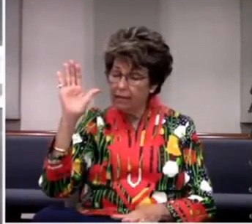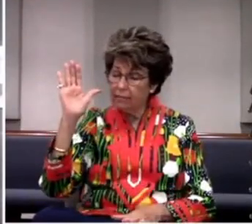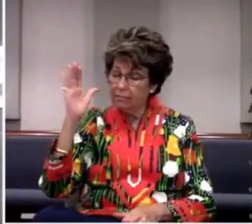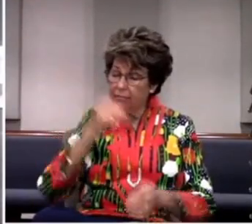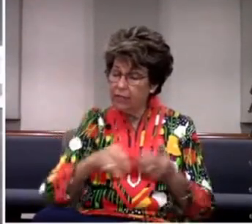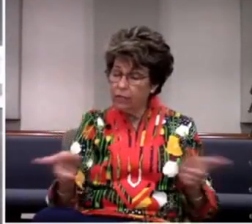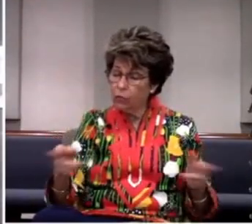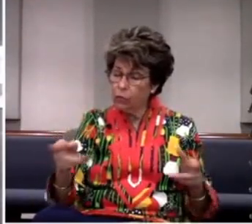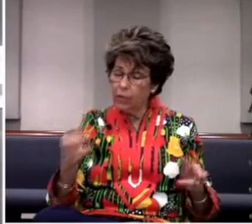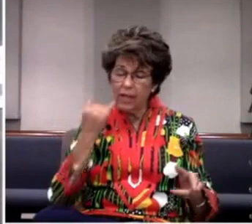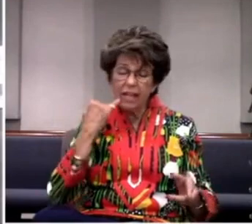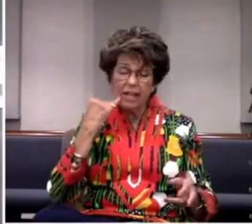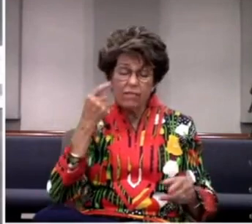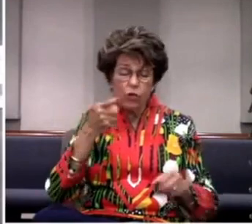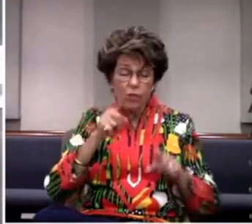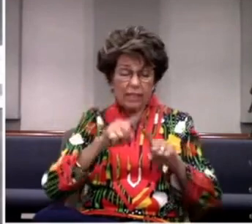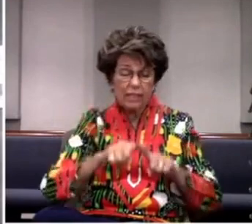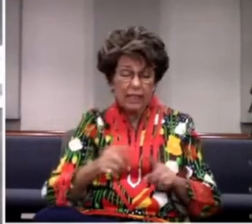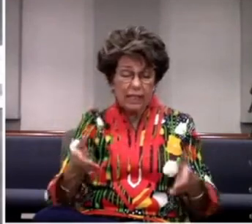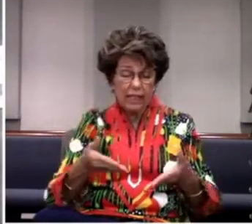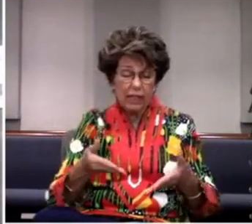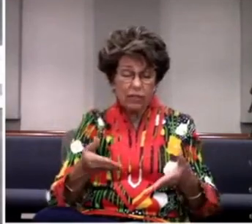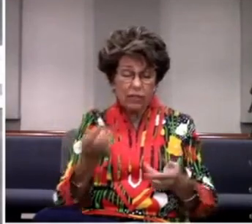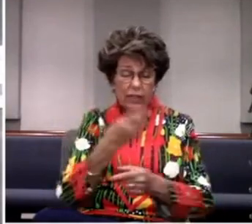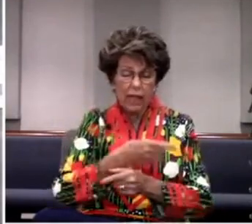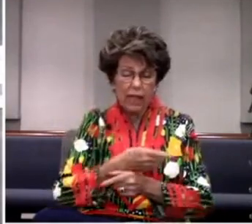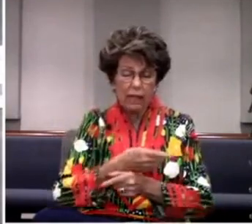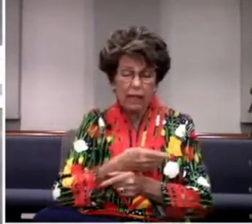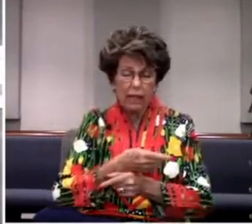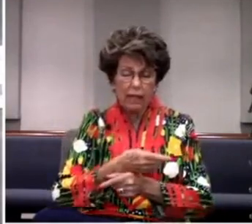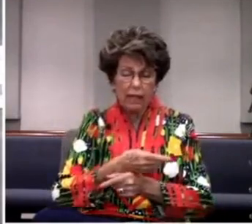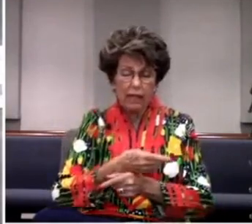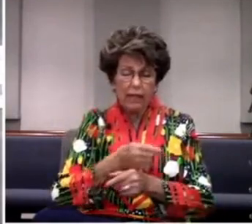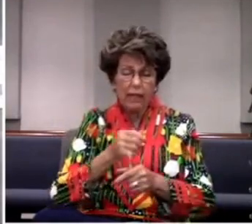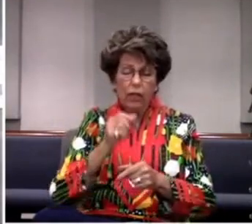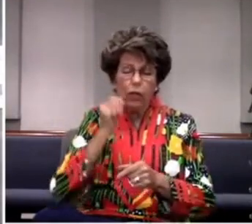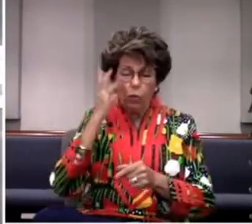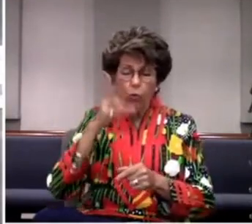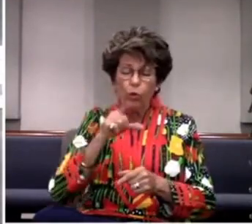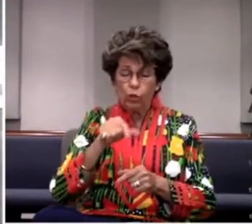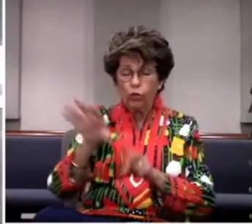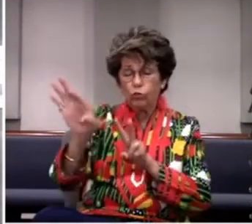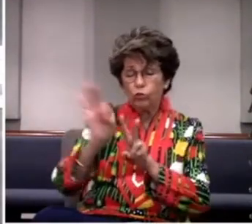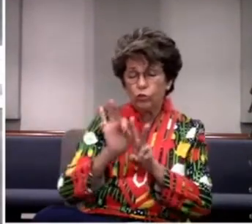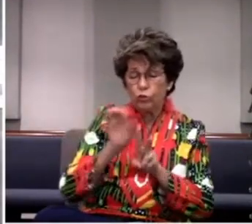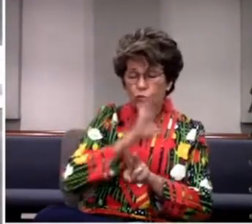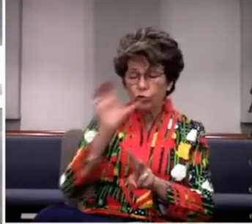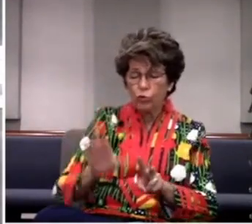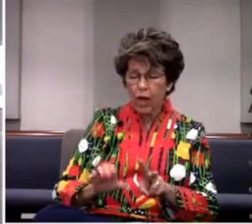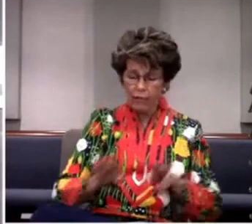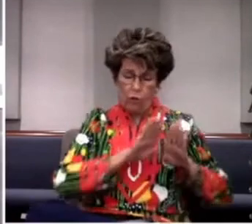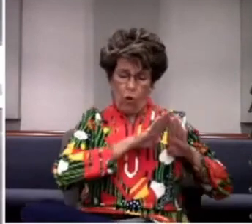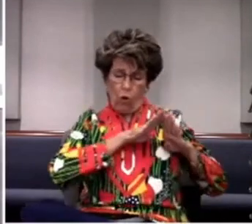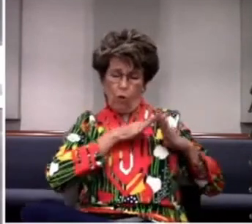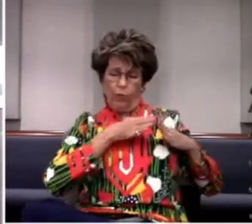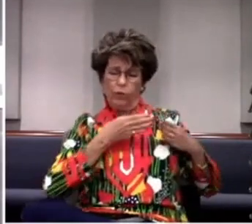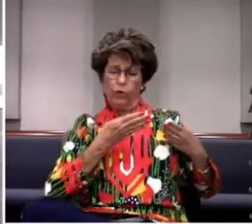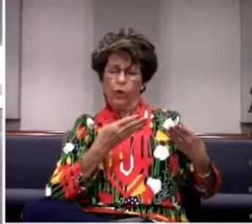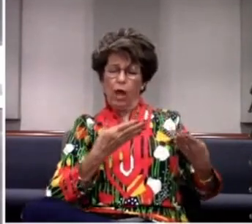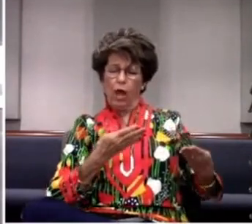you're sitting there today, would you choose Christ today? Would you open your heart where you are, right where you